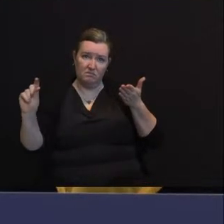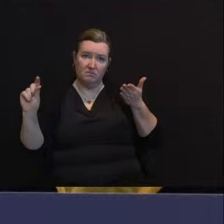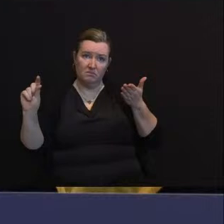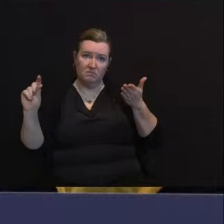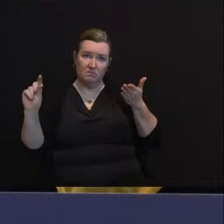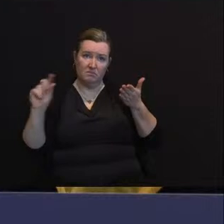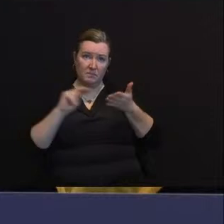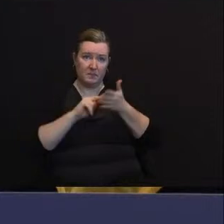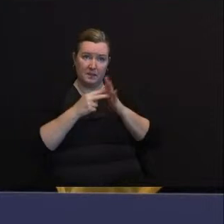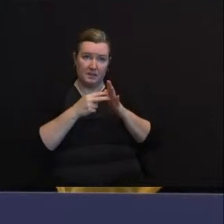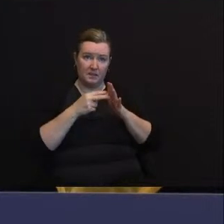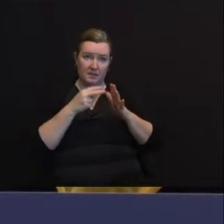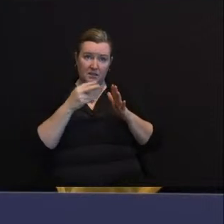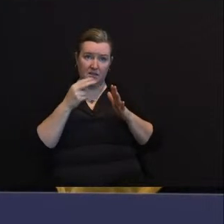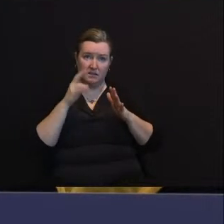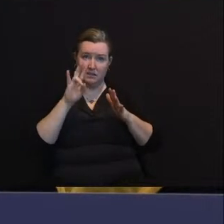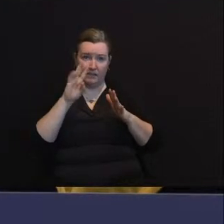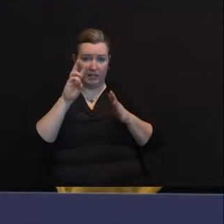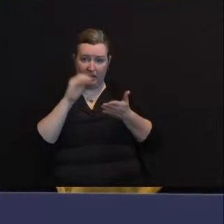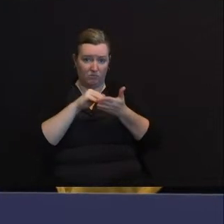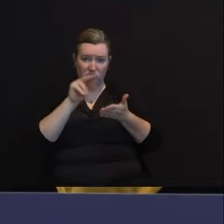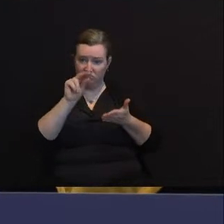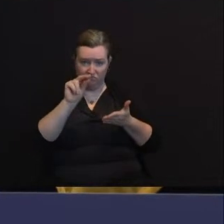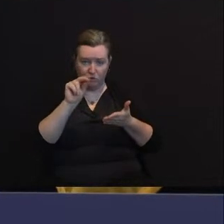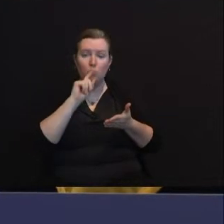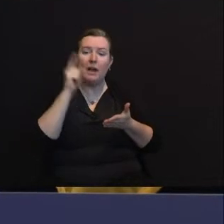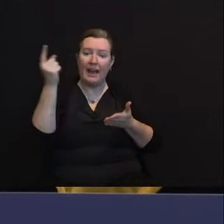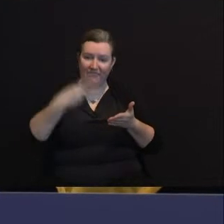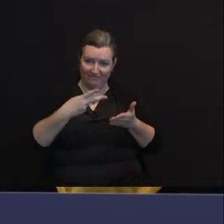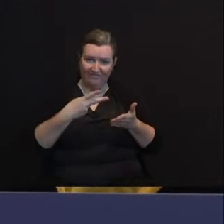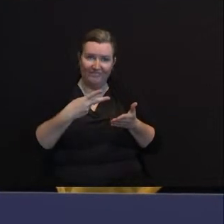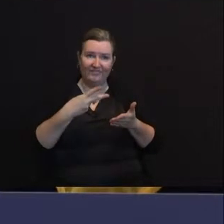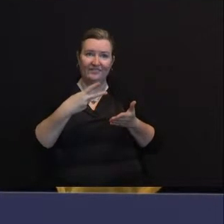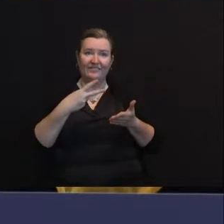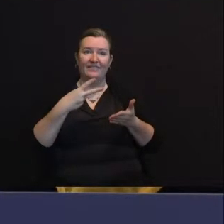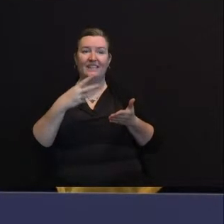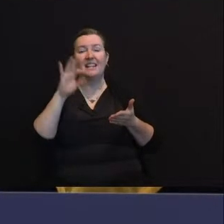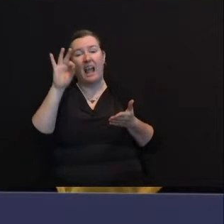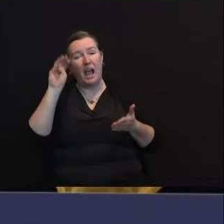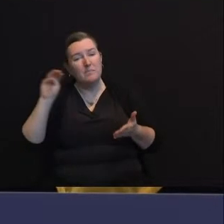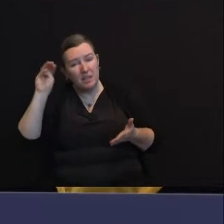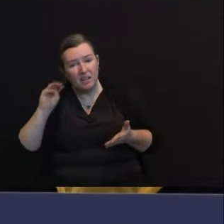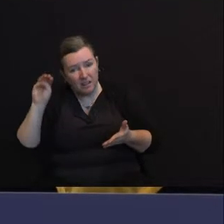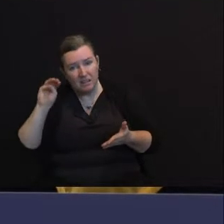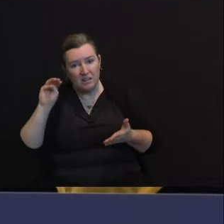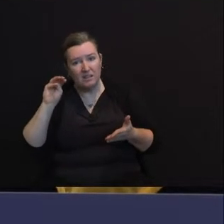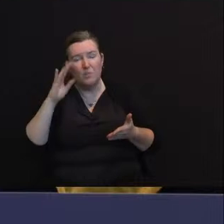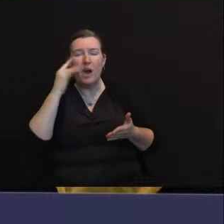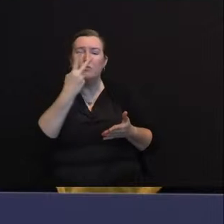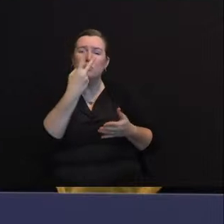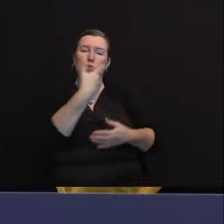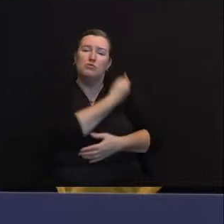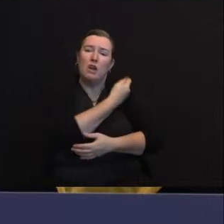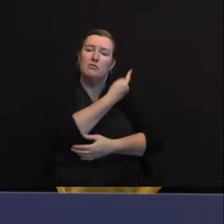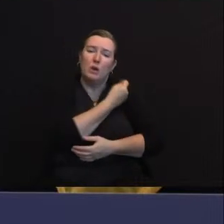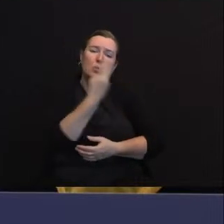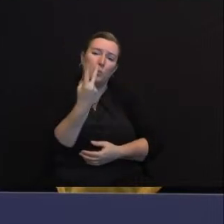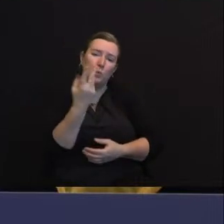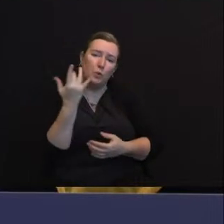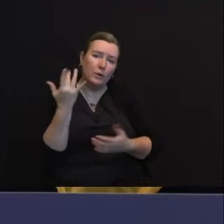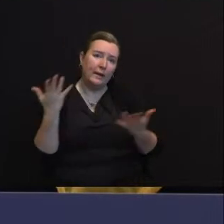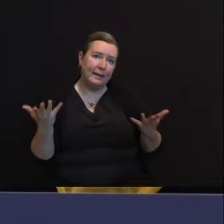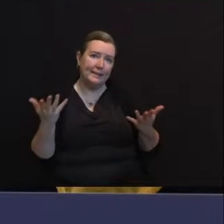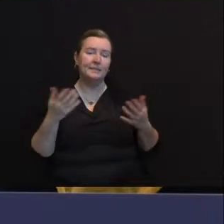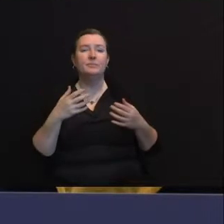addresses. We have 9 million people. So this is going to take a while until it gets through even 1A with healthcare workers,